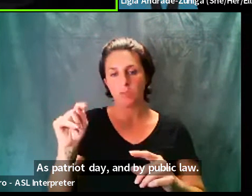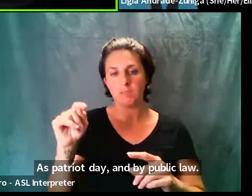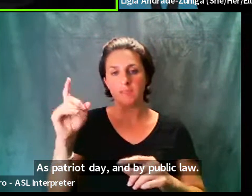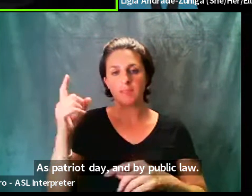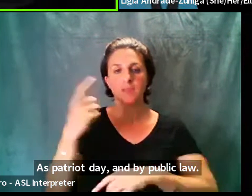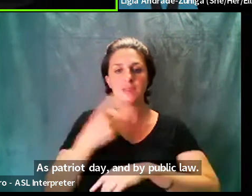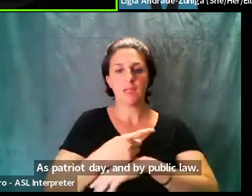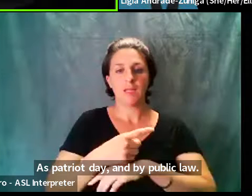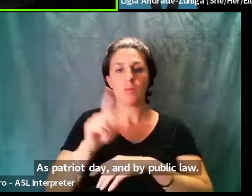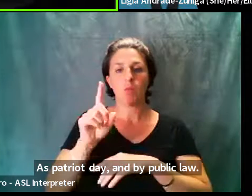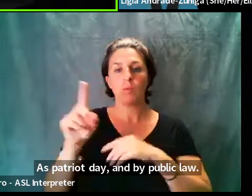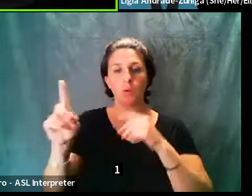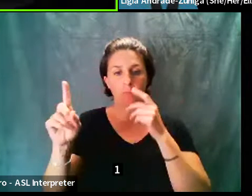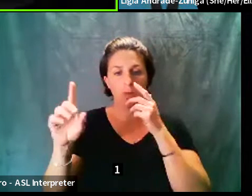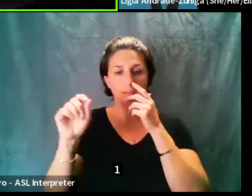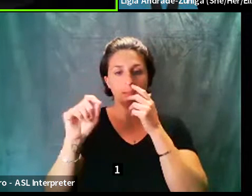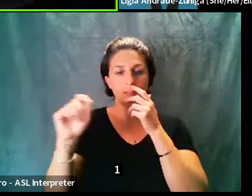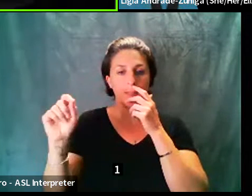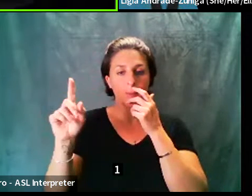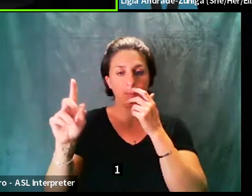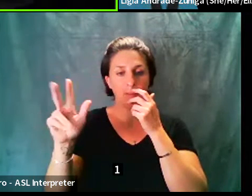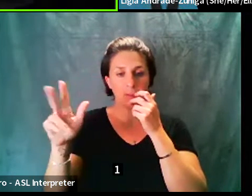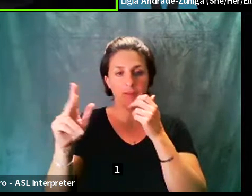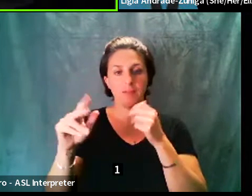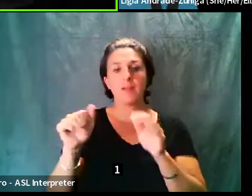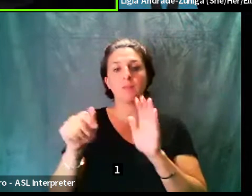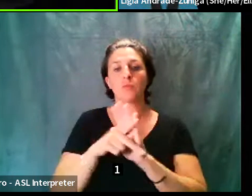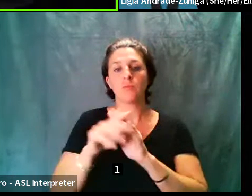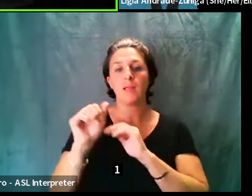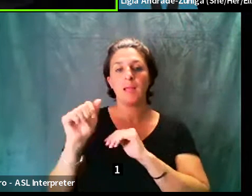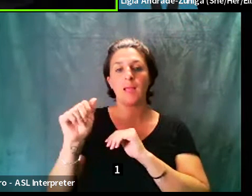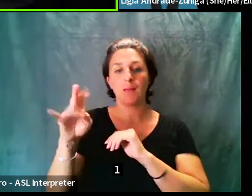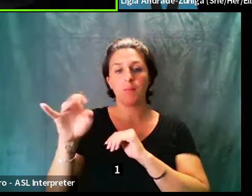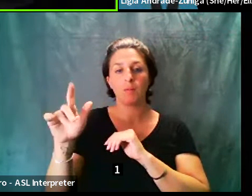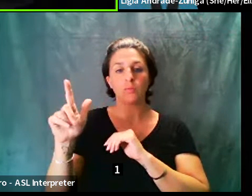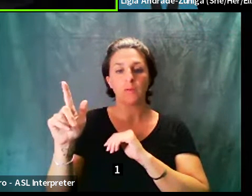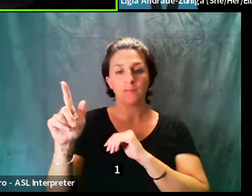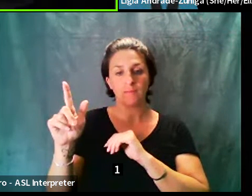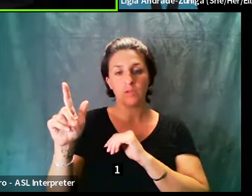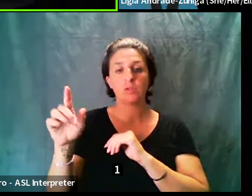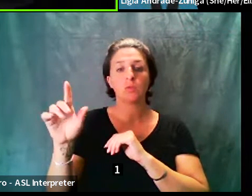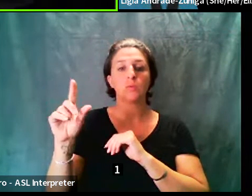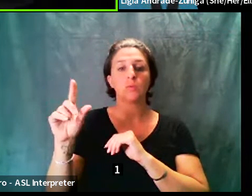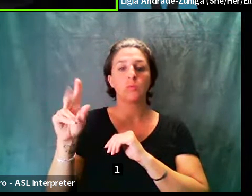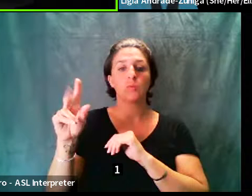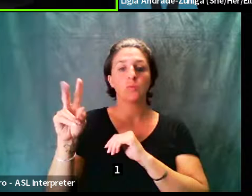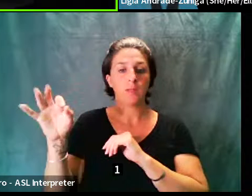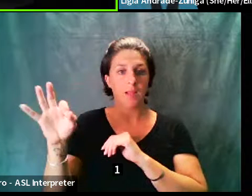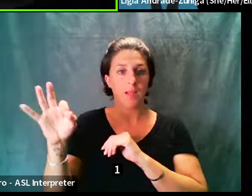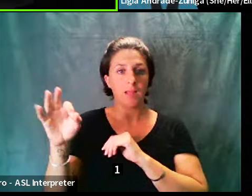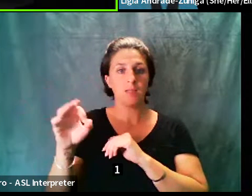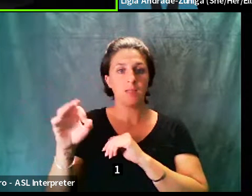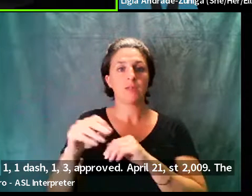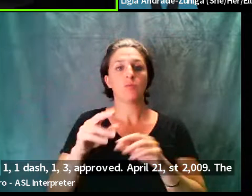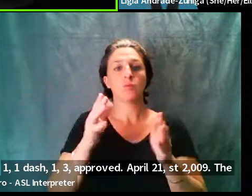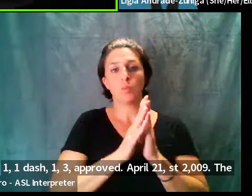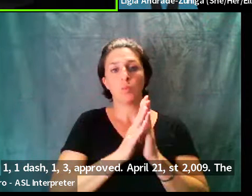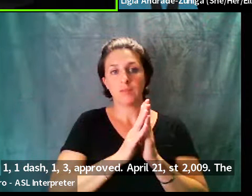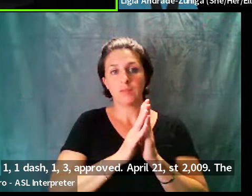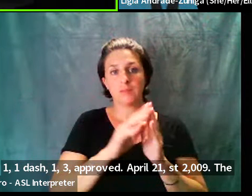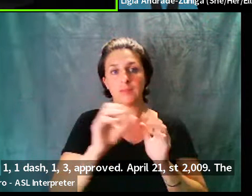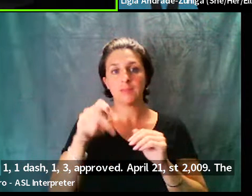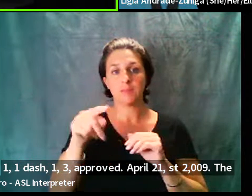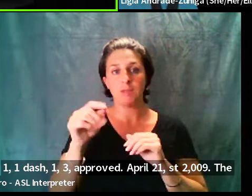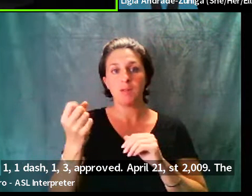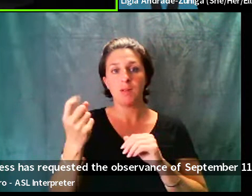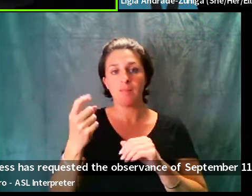111-13, approved April 21st, 2009, the Congress has requested the observance of September 11th as an